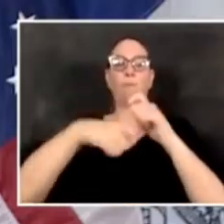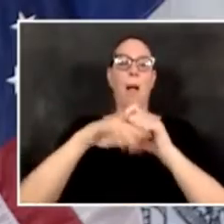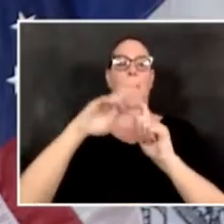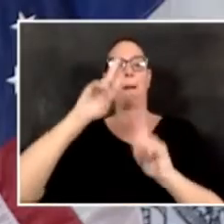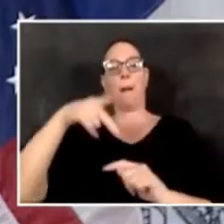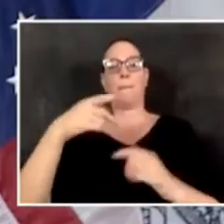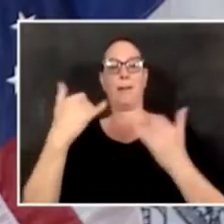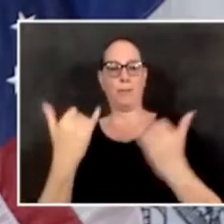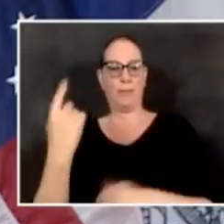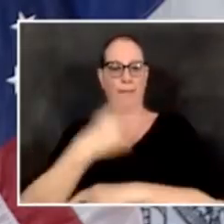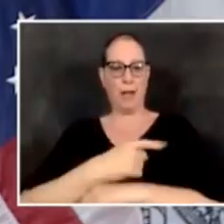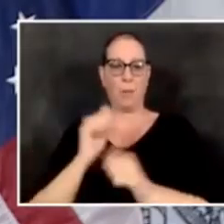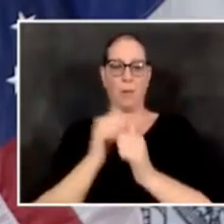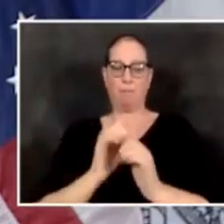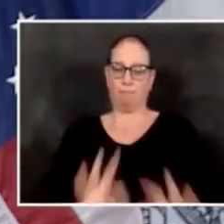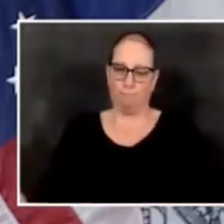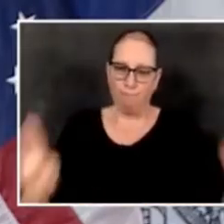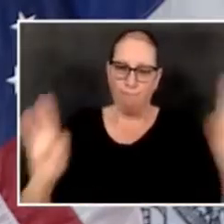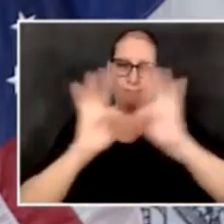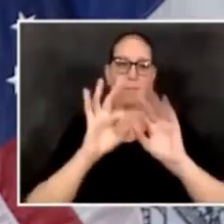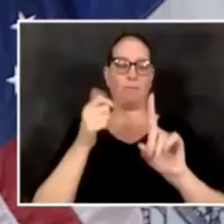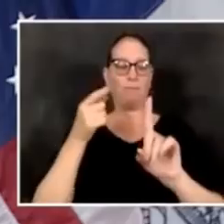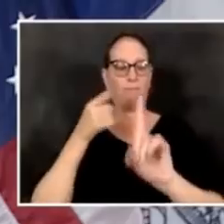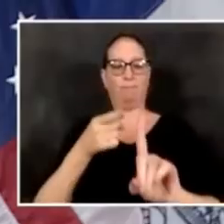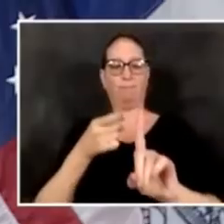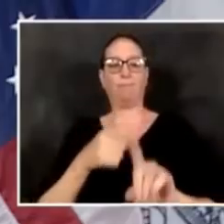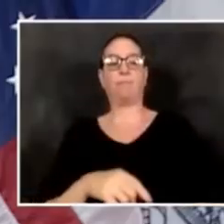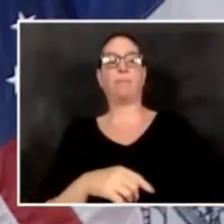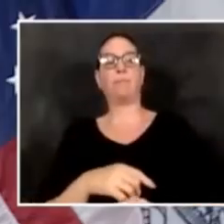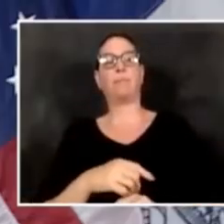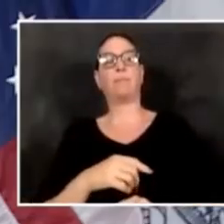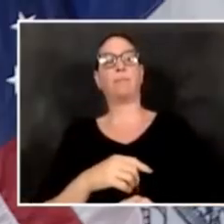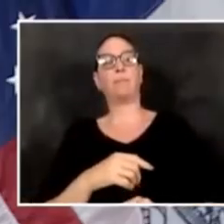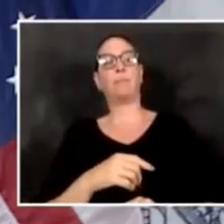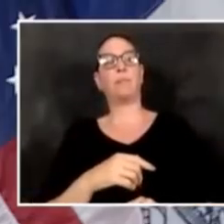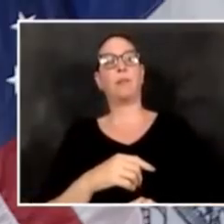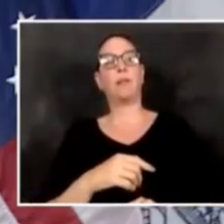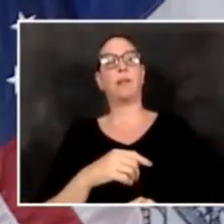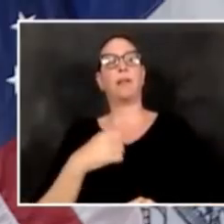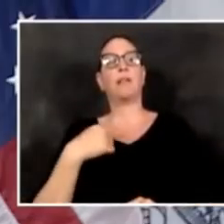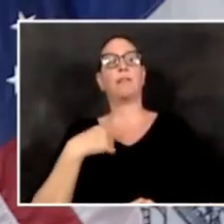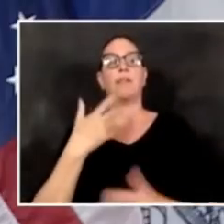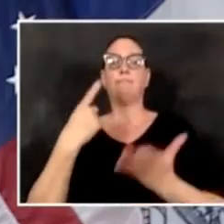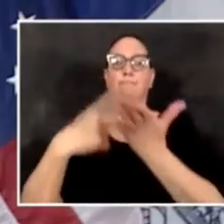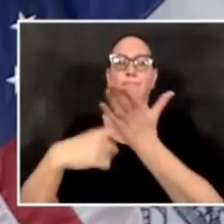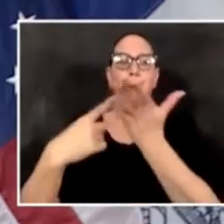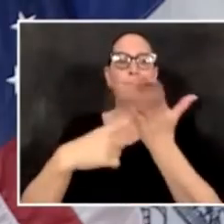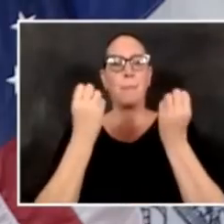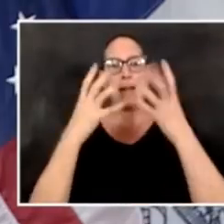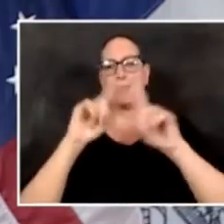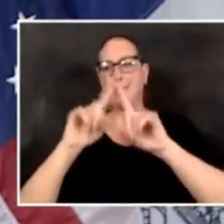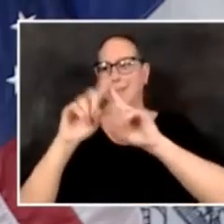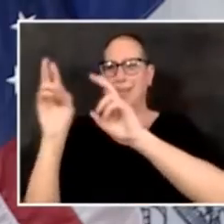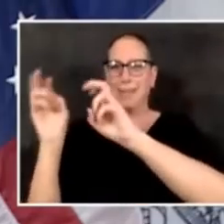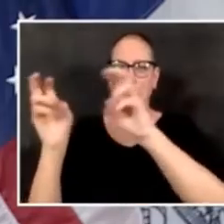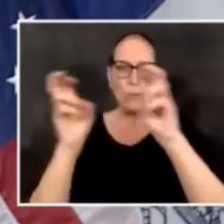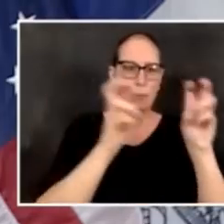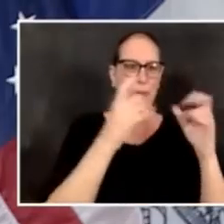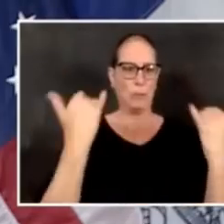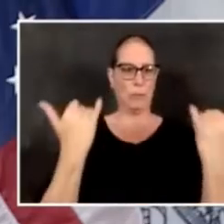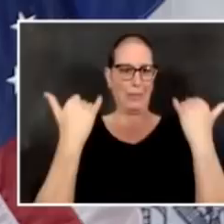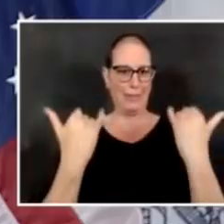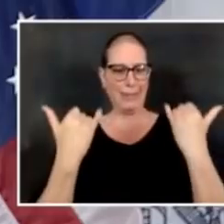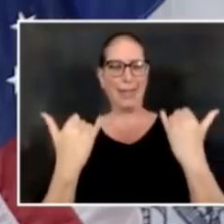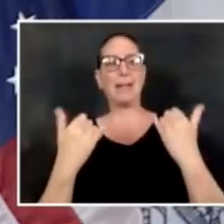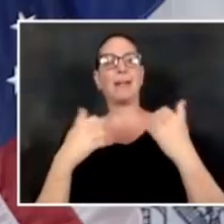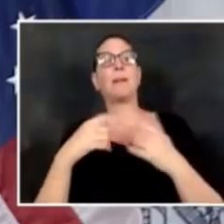this city. And so many of the things we talked about today are about our ability to move forward. And